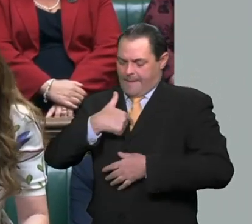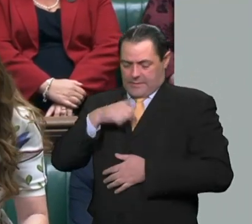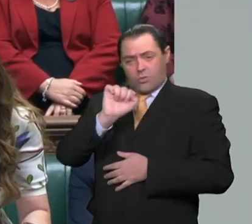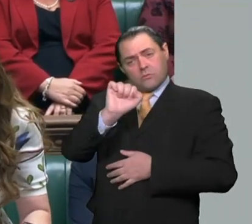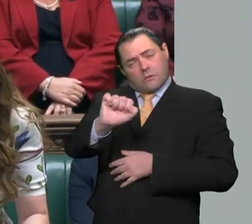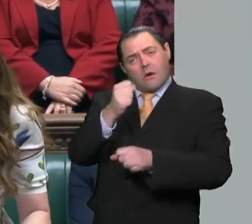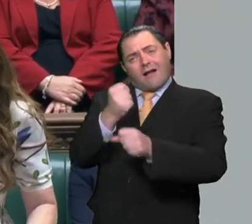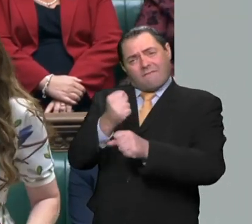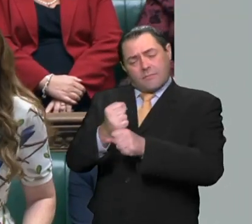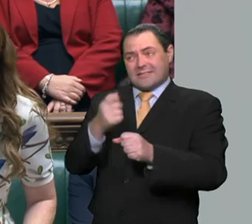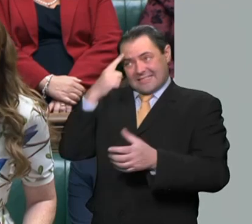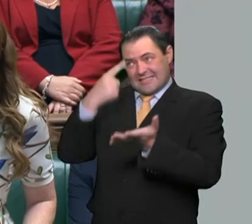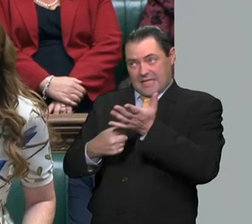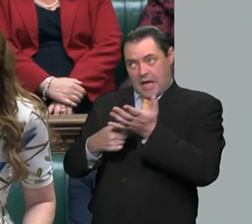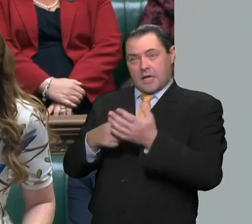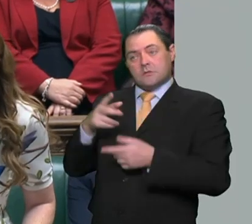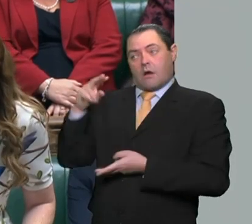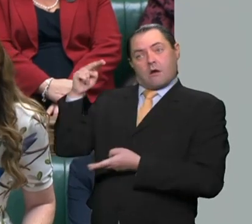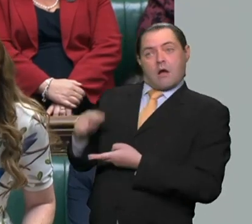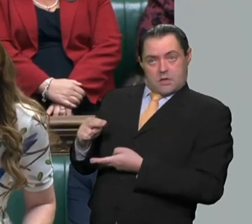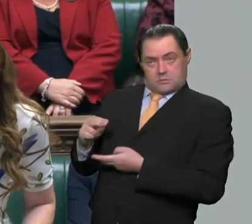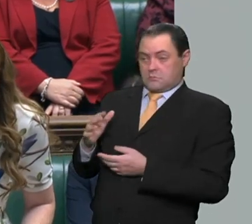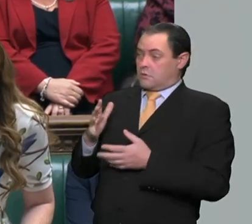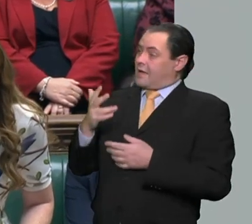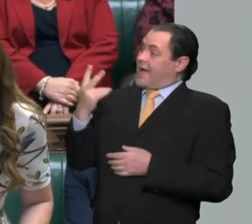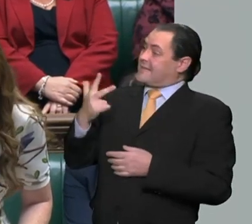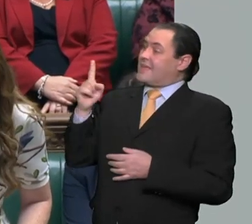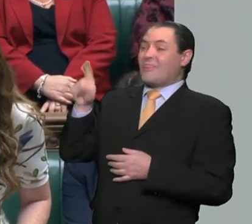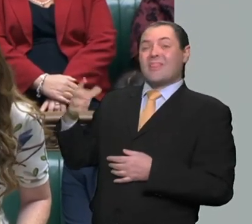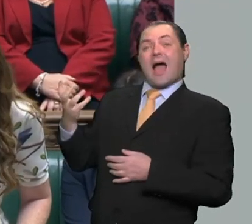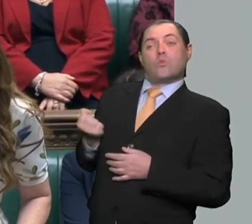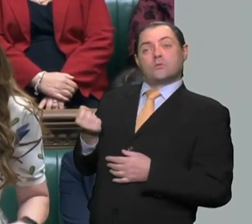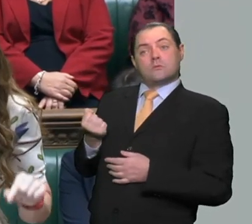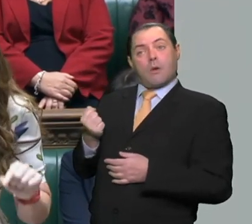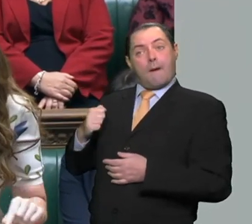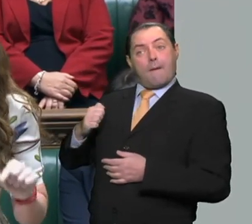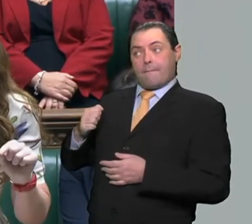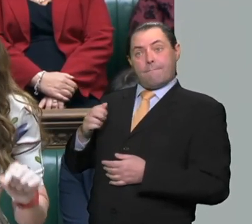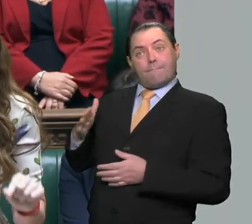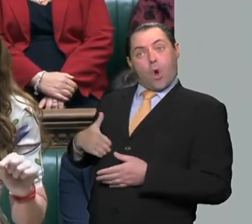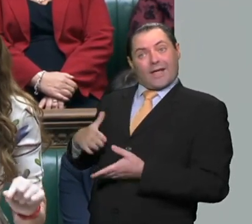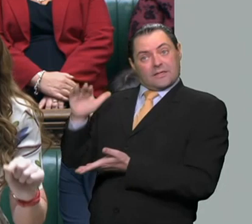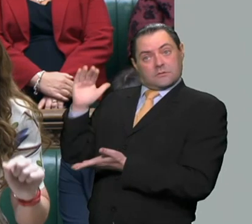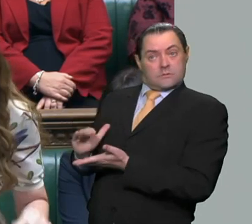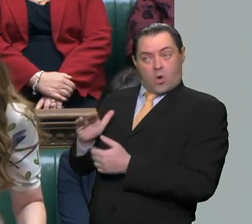chose to cut the income of a worker on £18,000 a year by over